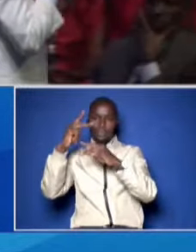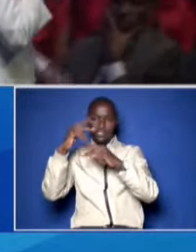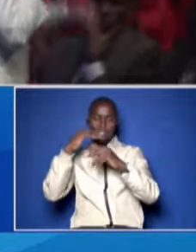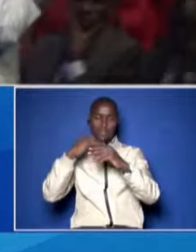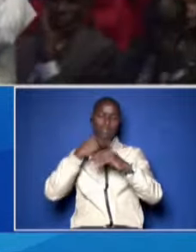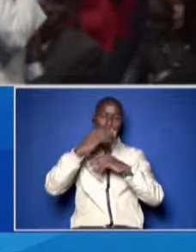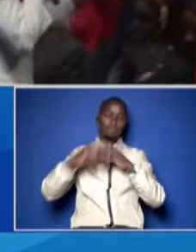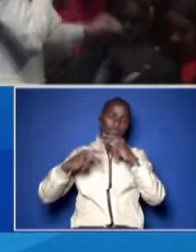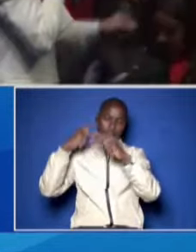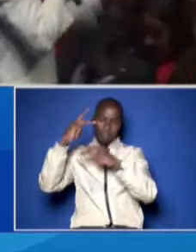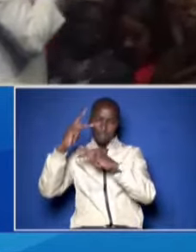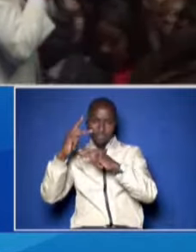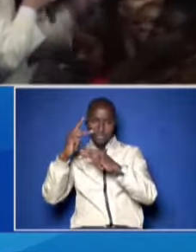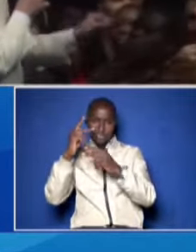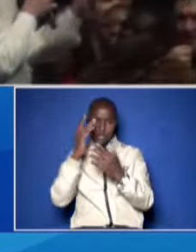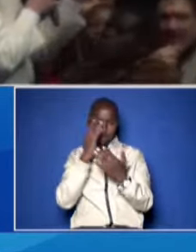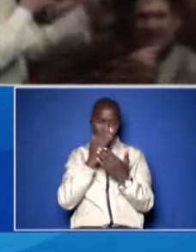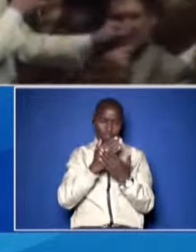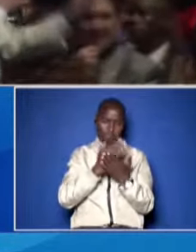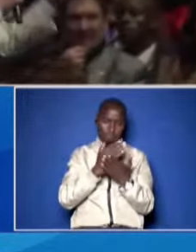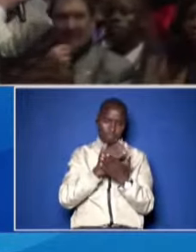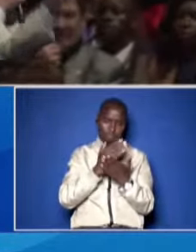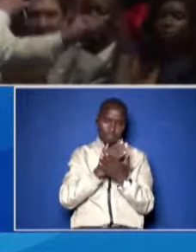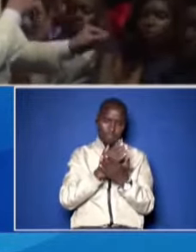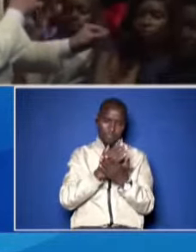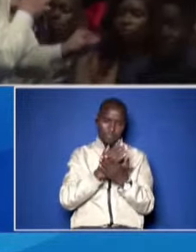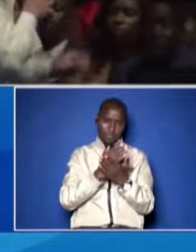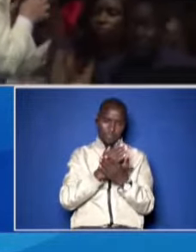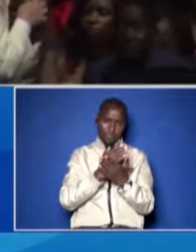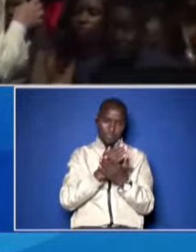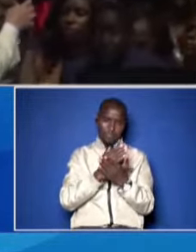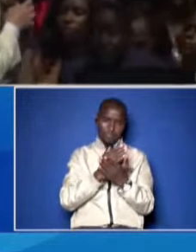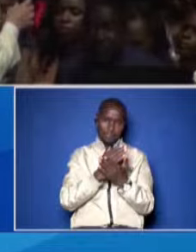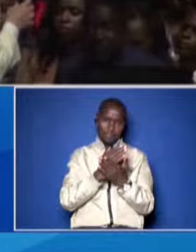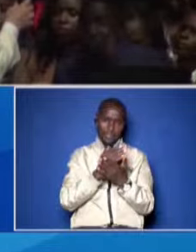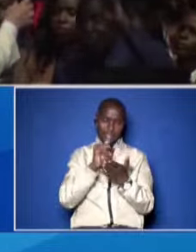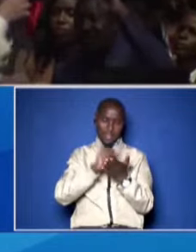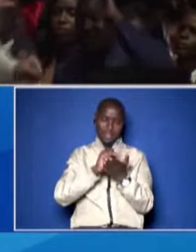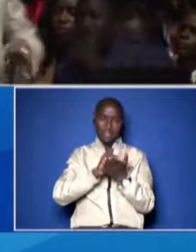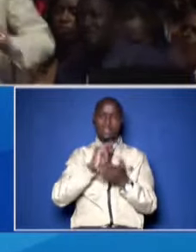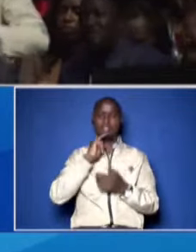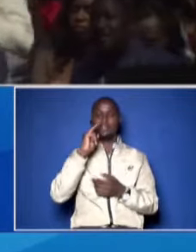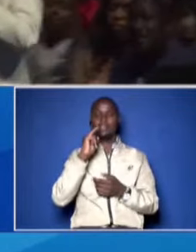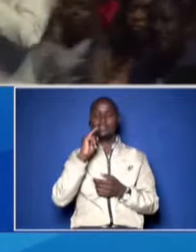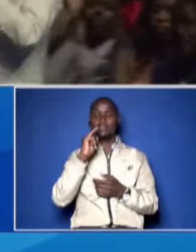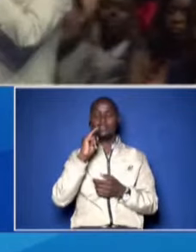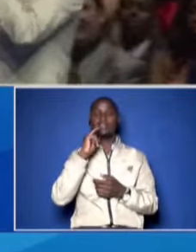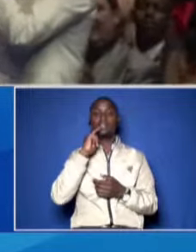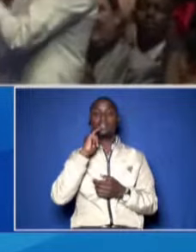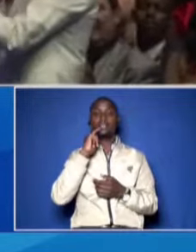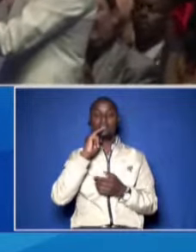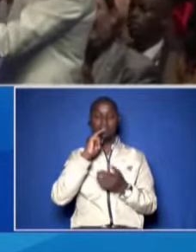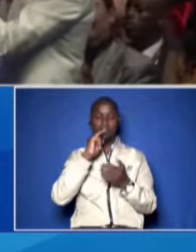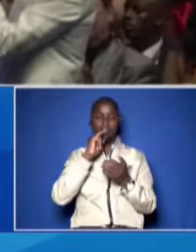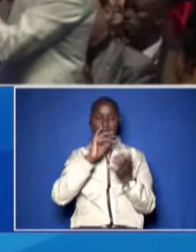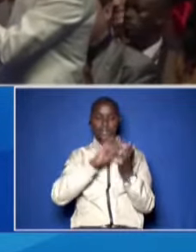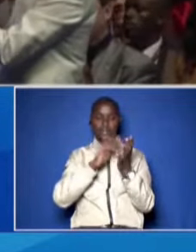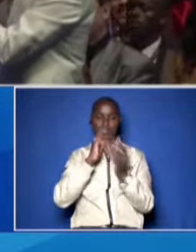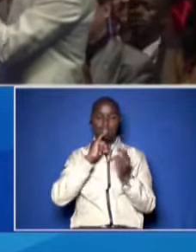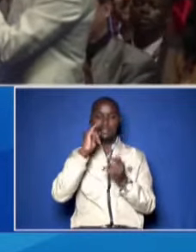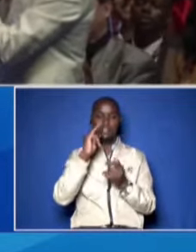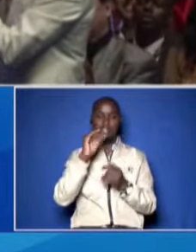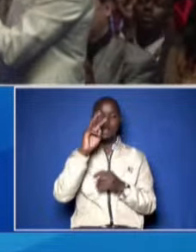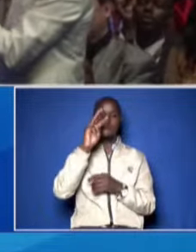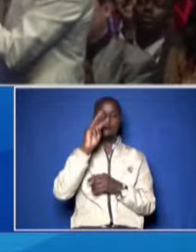memory proving to you that Jesus is the Messiah according to Old